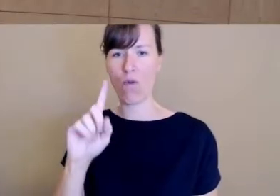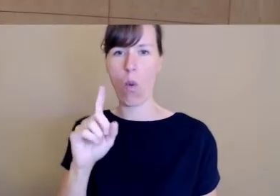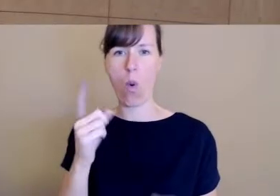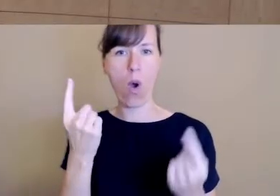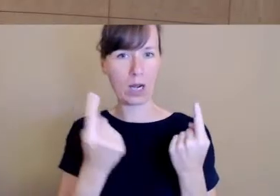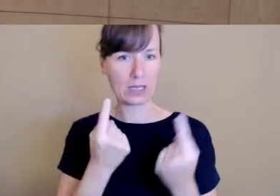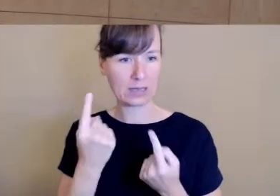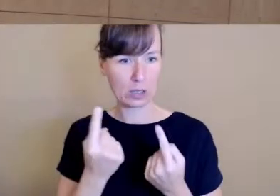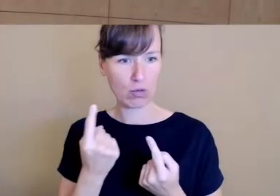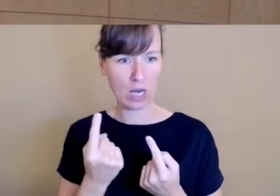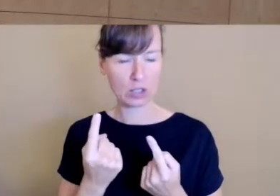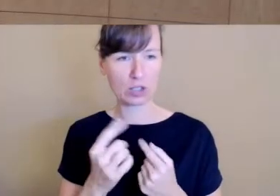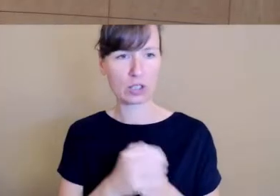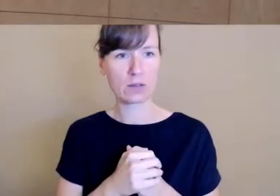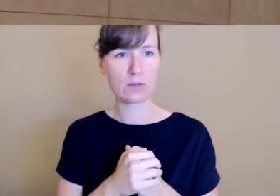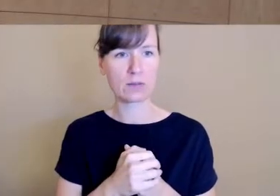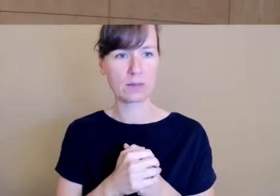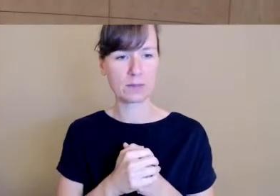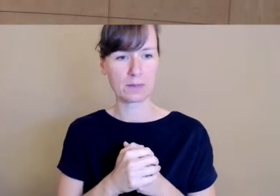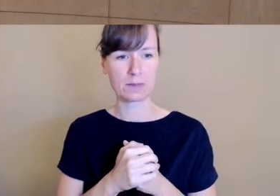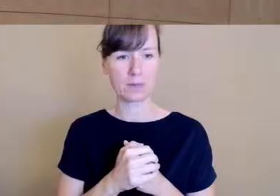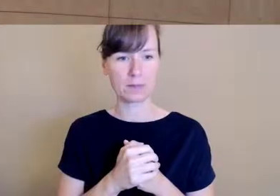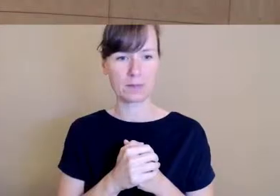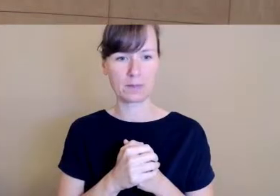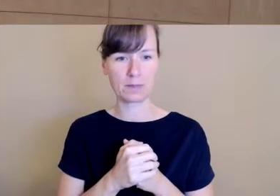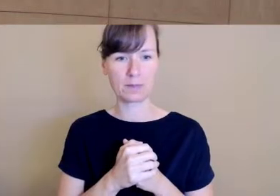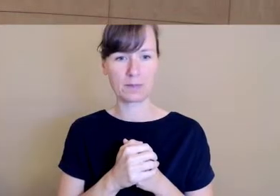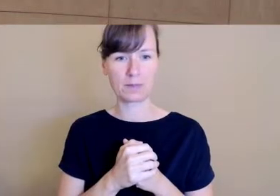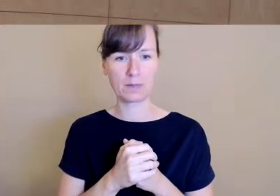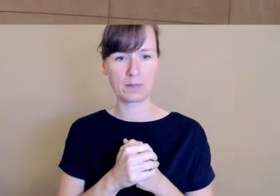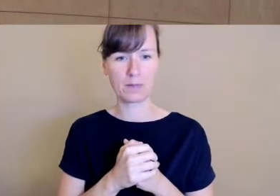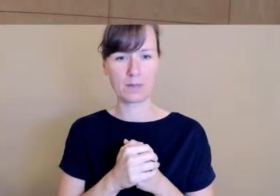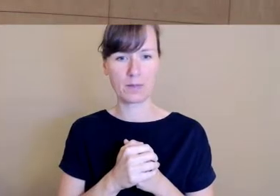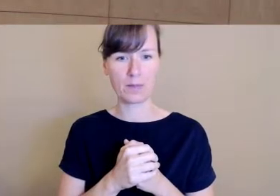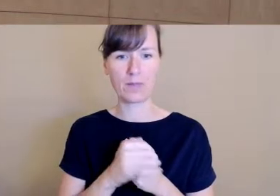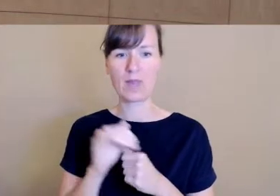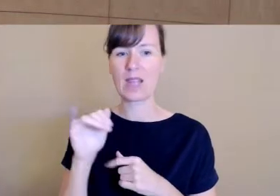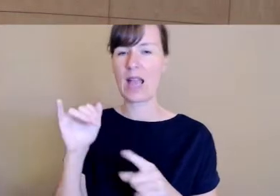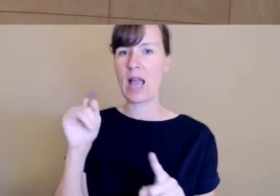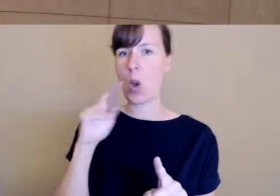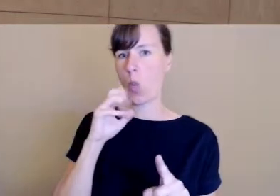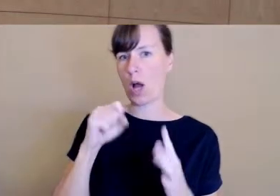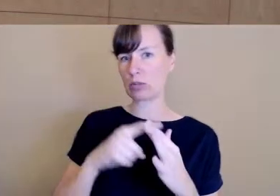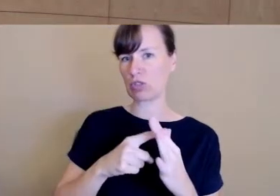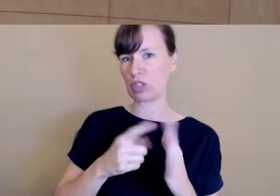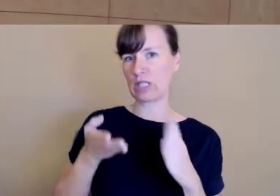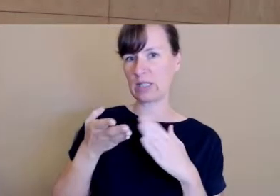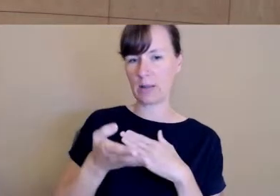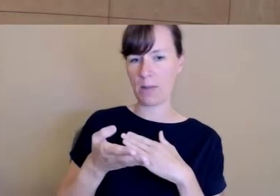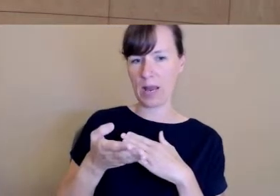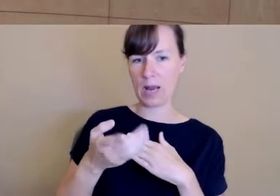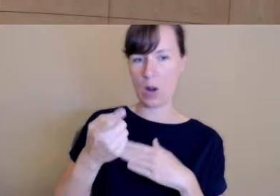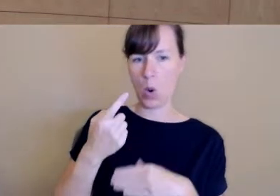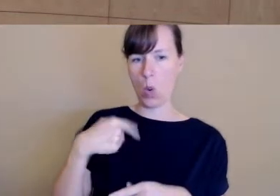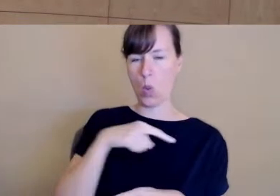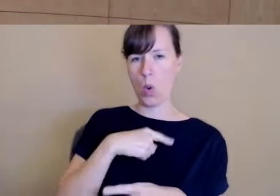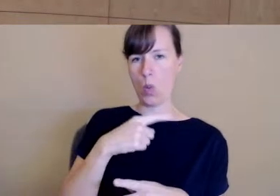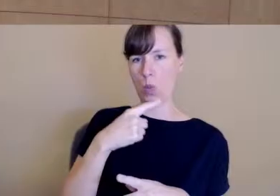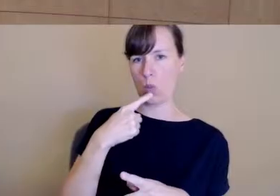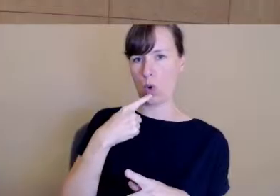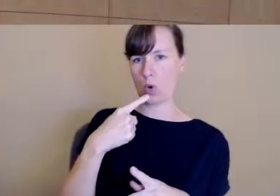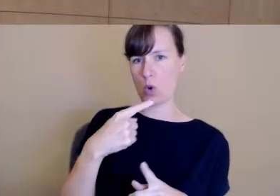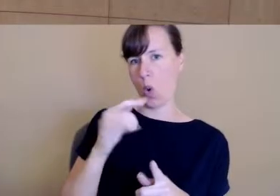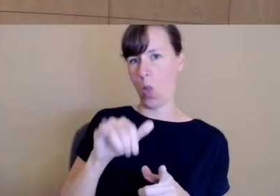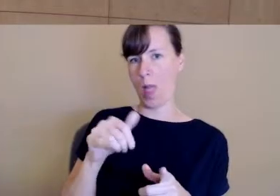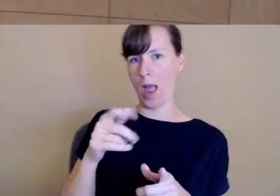consideration, being that you were told that it was submitted incompletely and incomplete. And